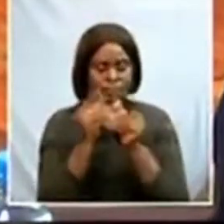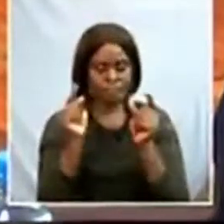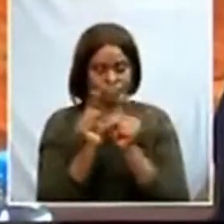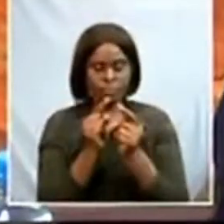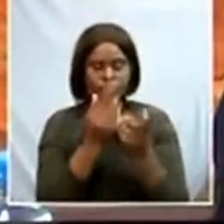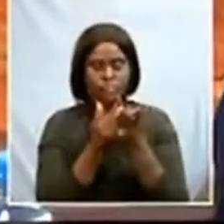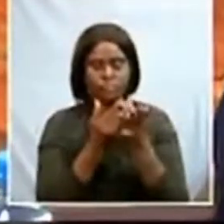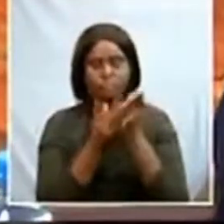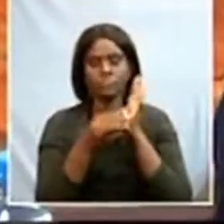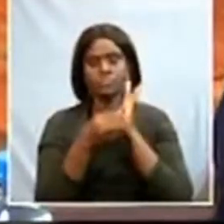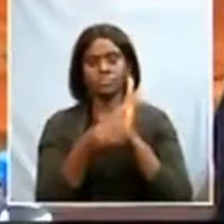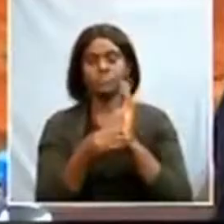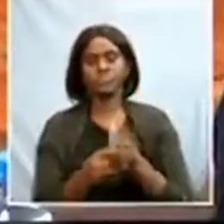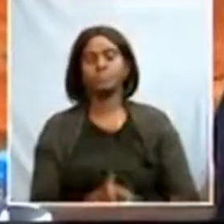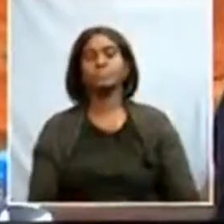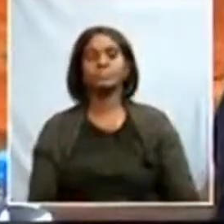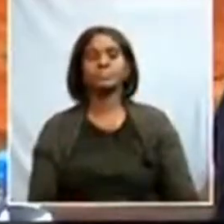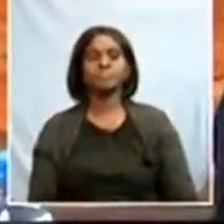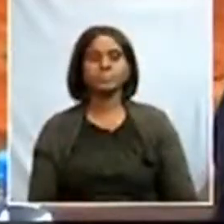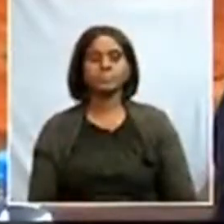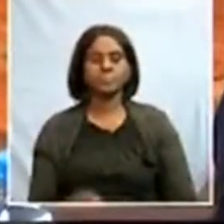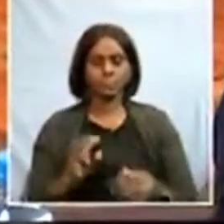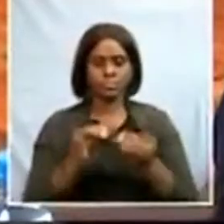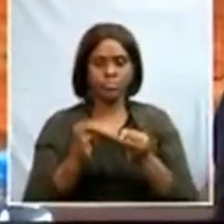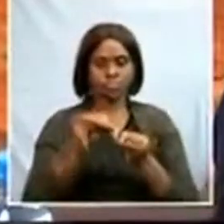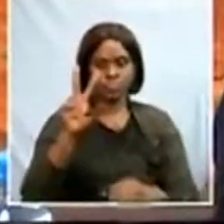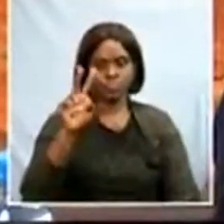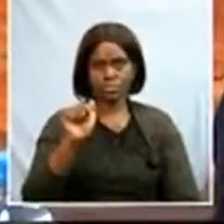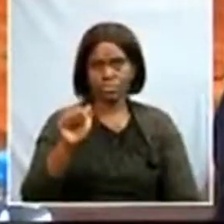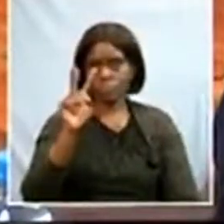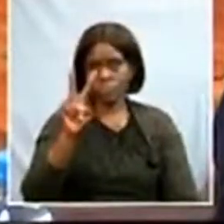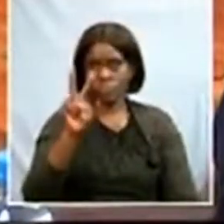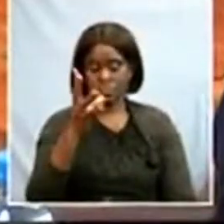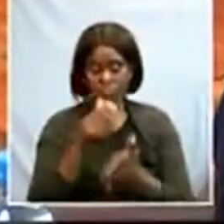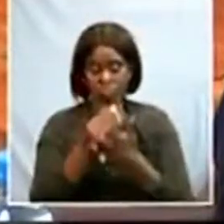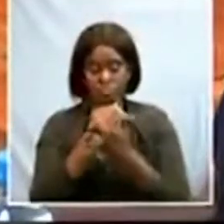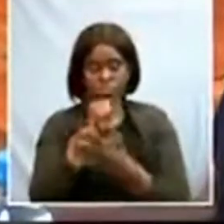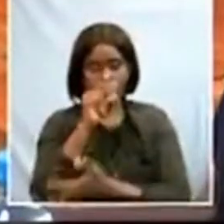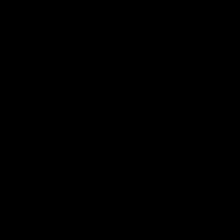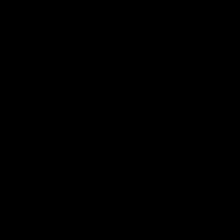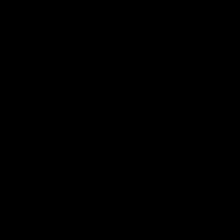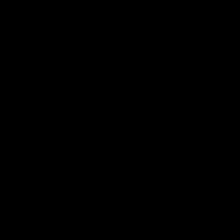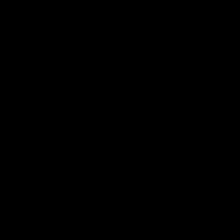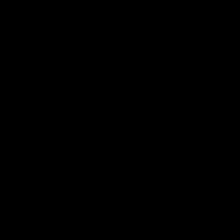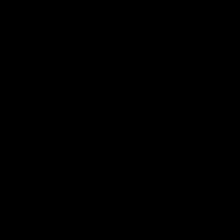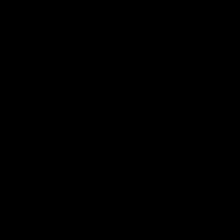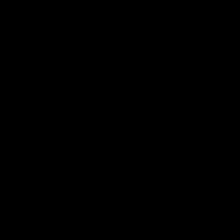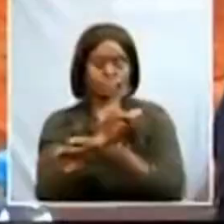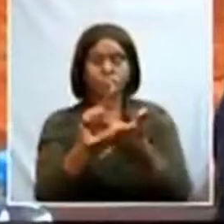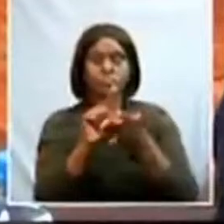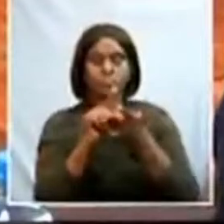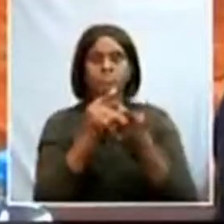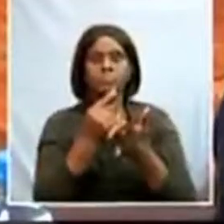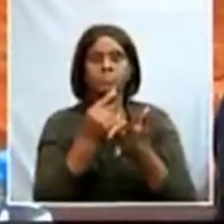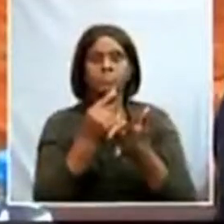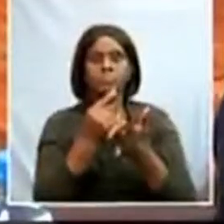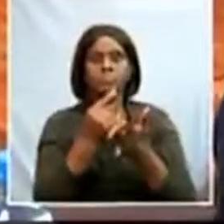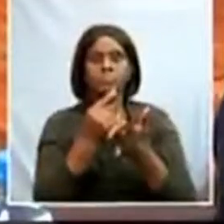per guidelines. Appendix 2.2, unspent funds for empowerment loans, grants.